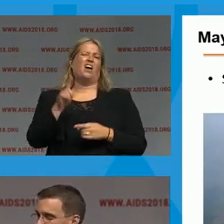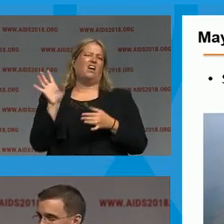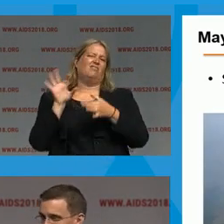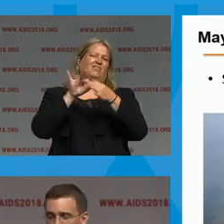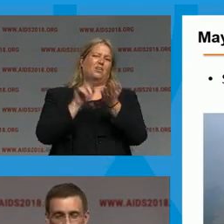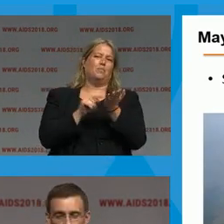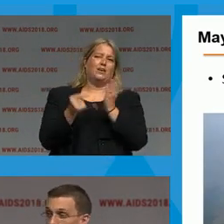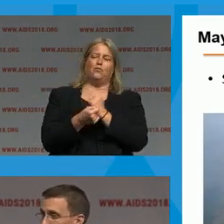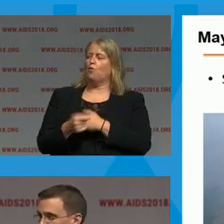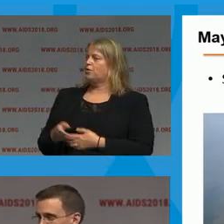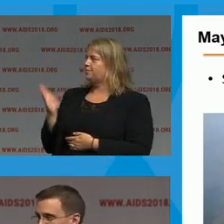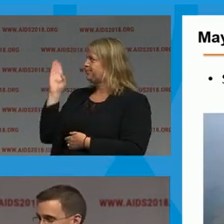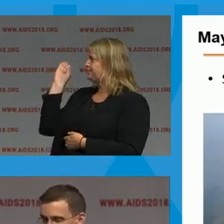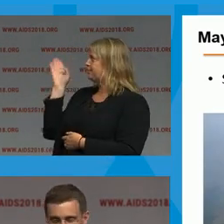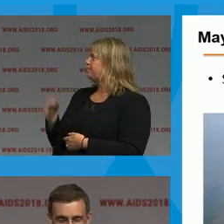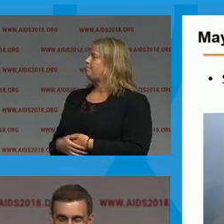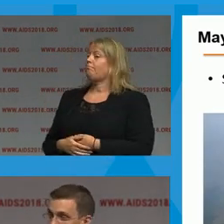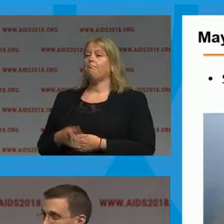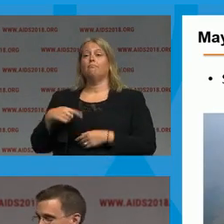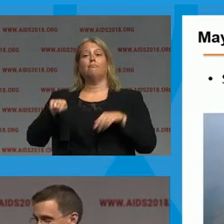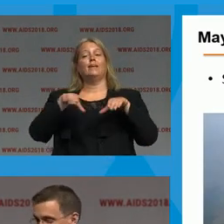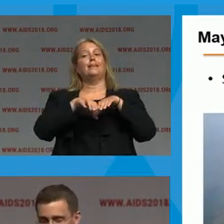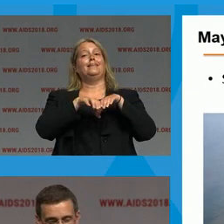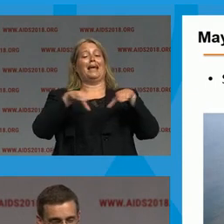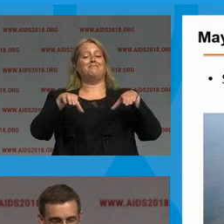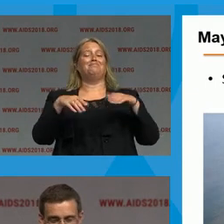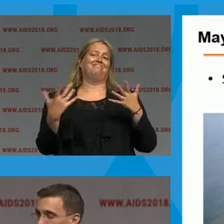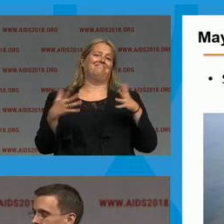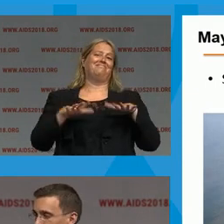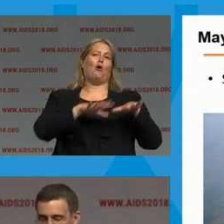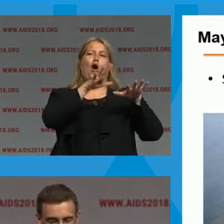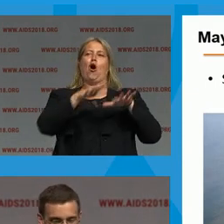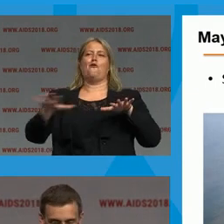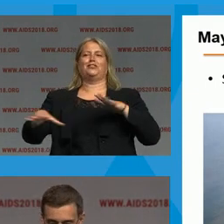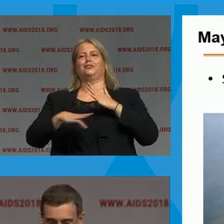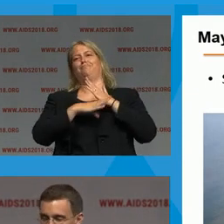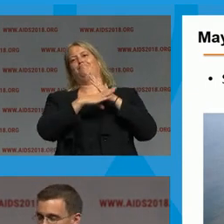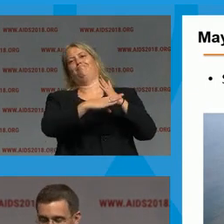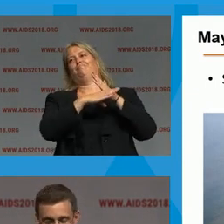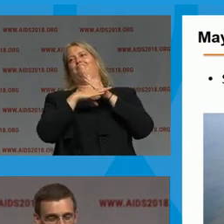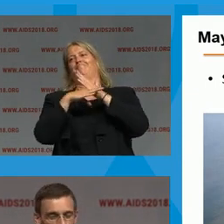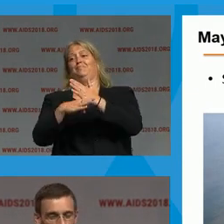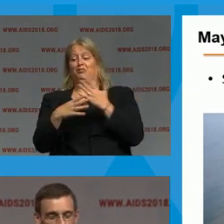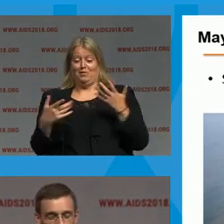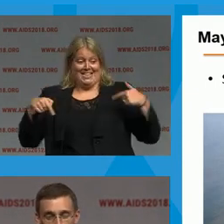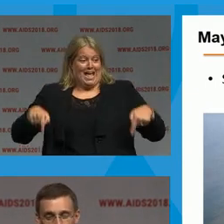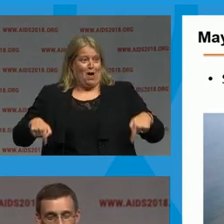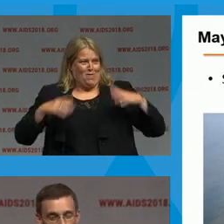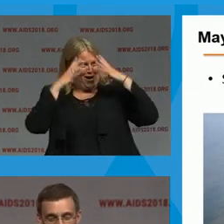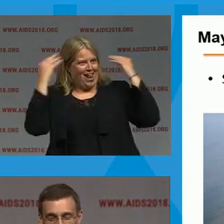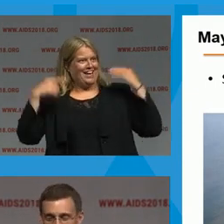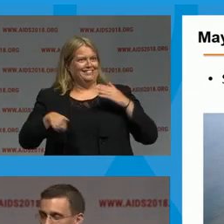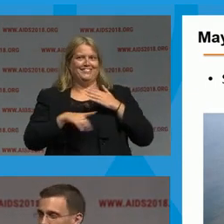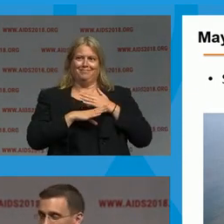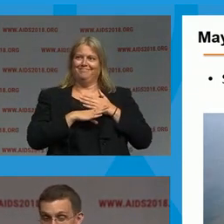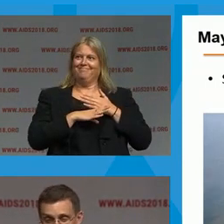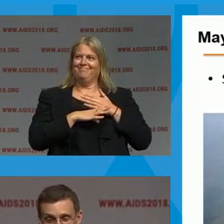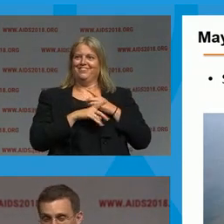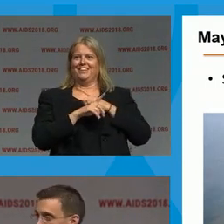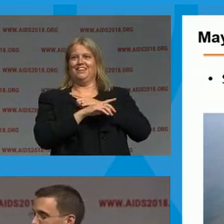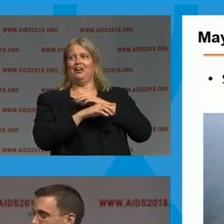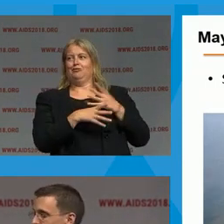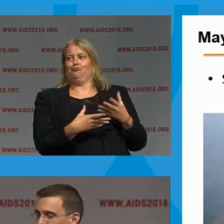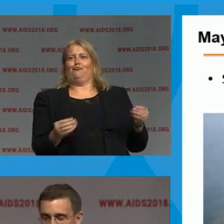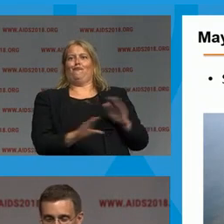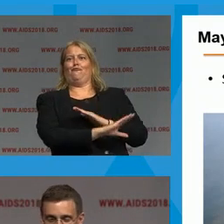metaphor, these are the monumental dams that are holding back the ocean and I guess keeping us dry now. Whereas in Canada,